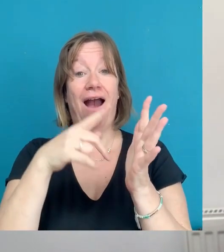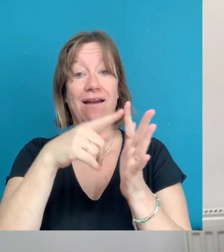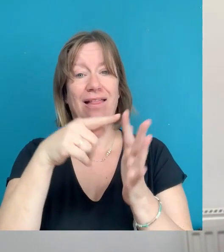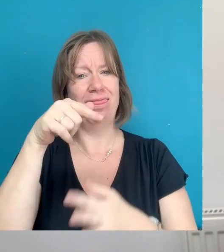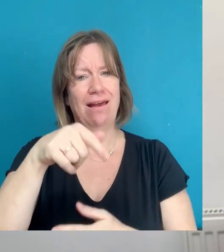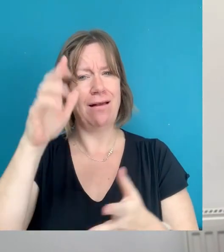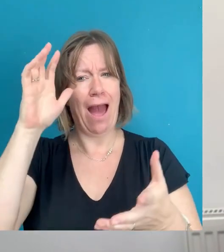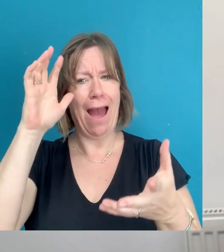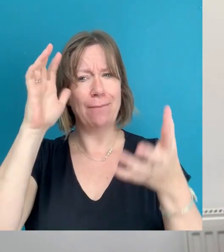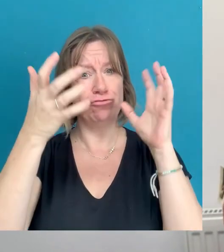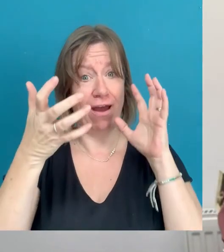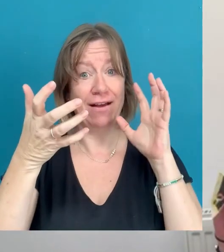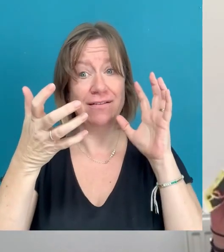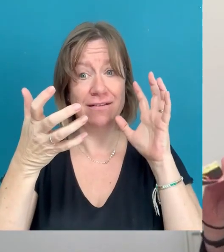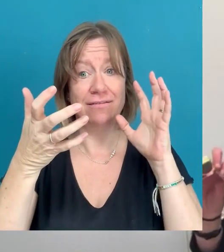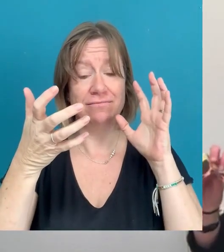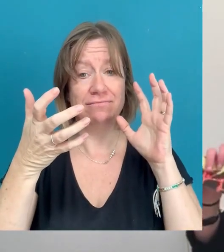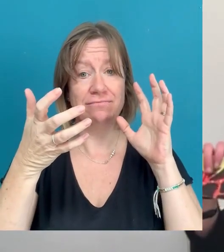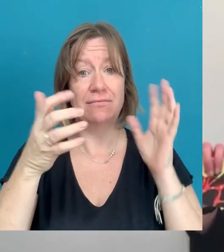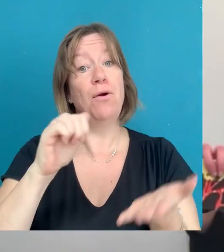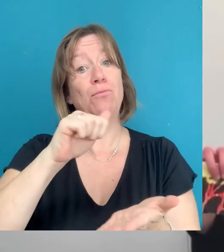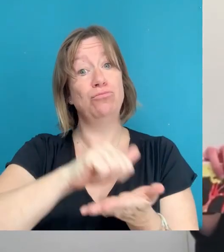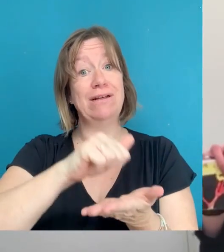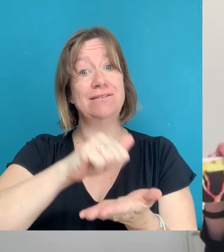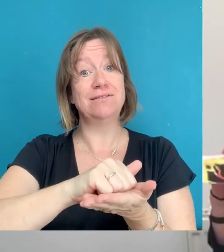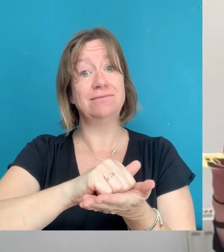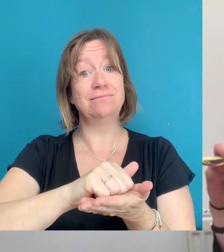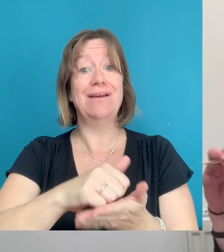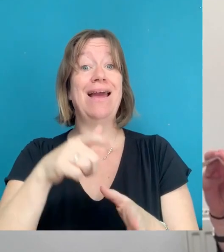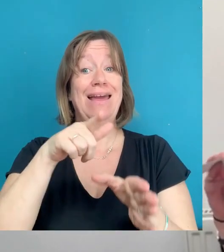this sign is an abstract